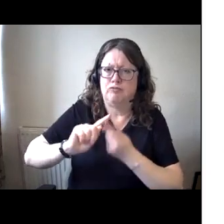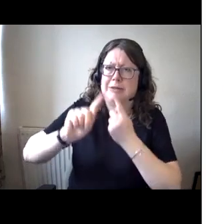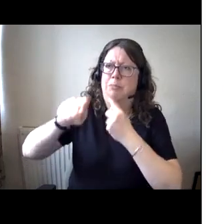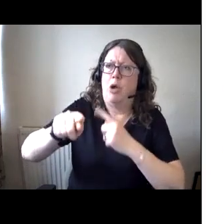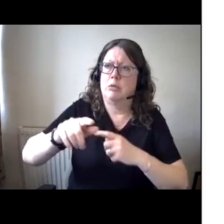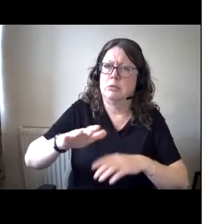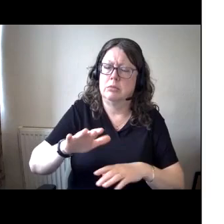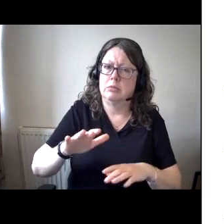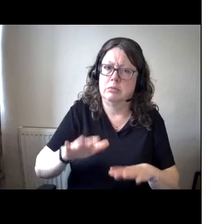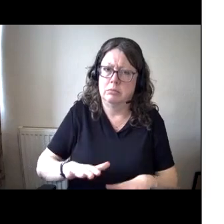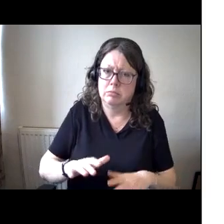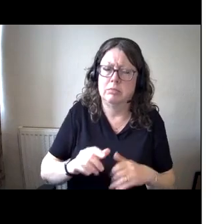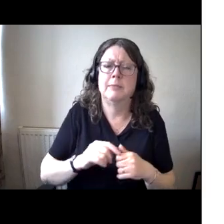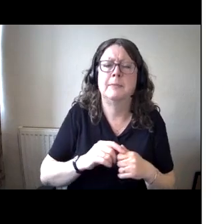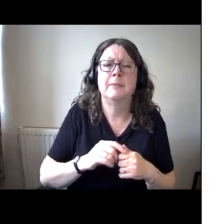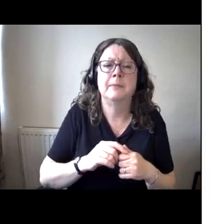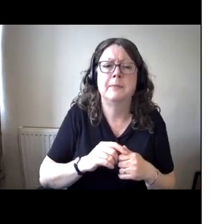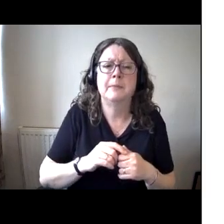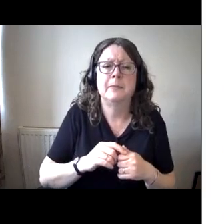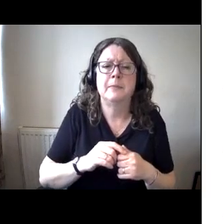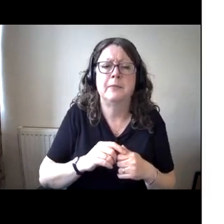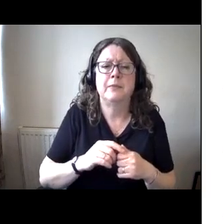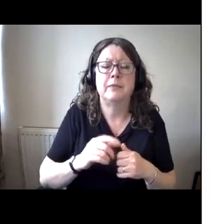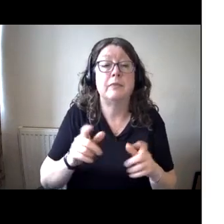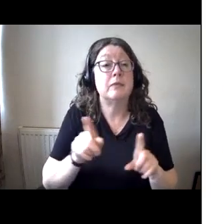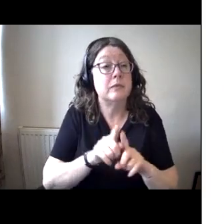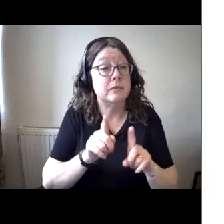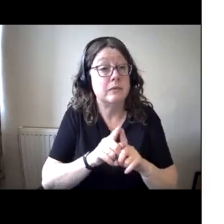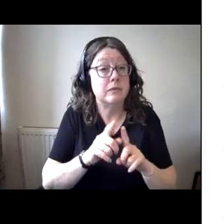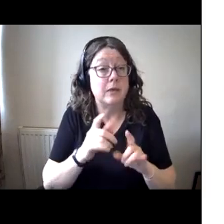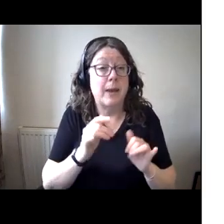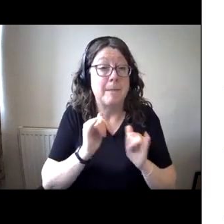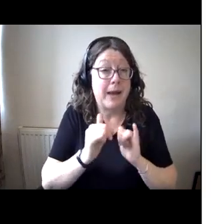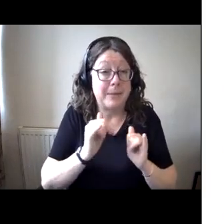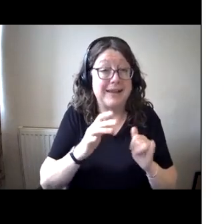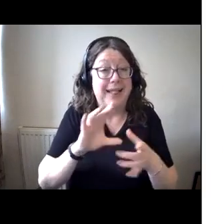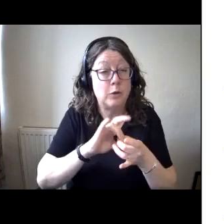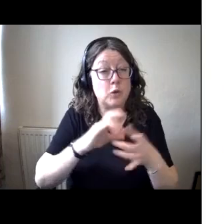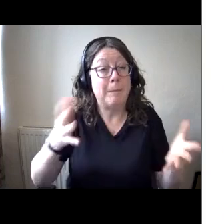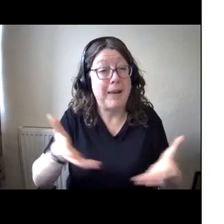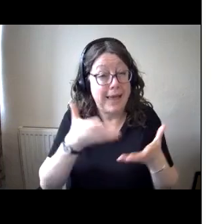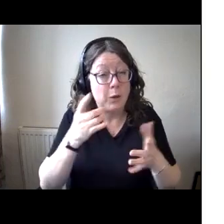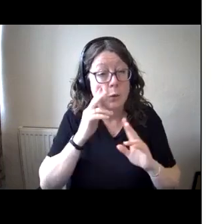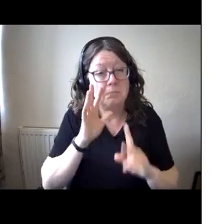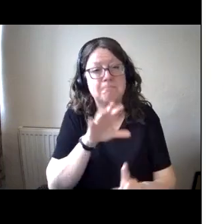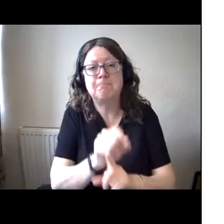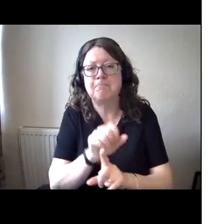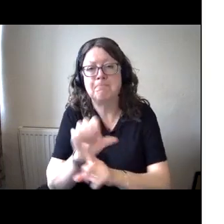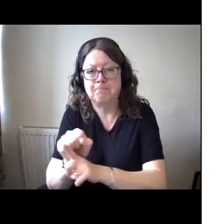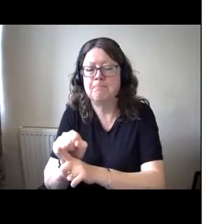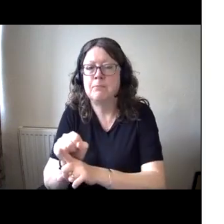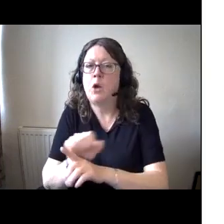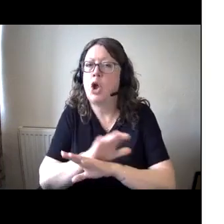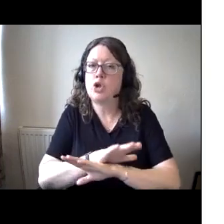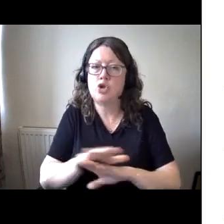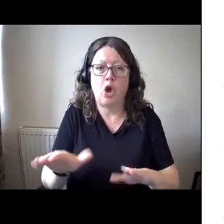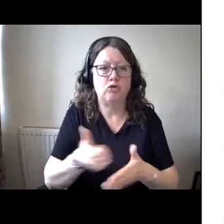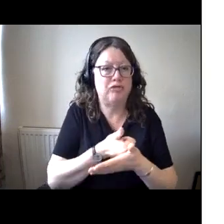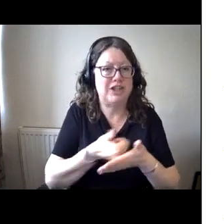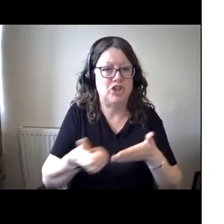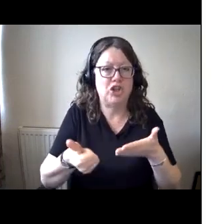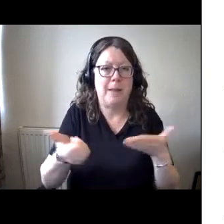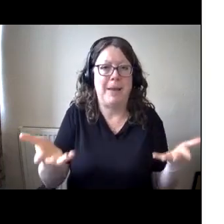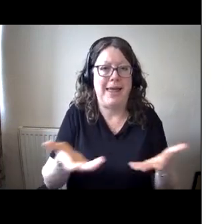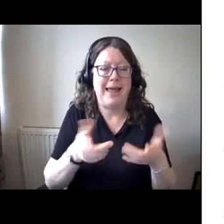of play, we might see non-traditional play. So we might see things for our younger people like, so lining things up,